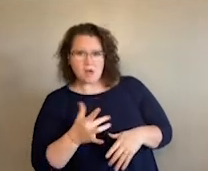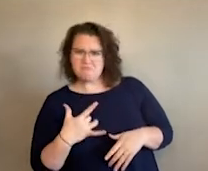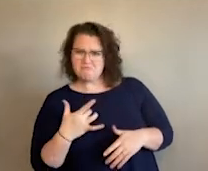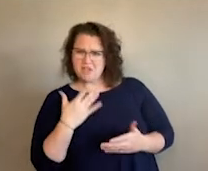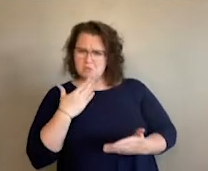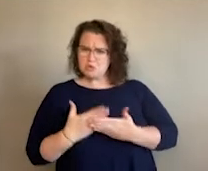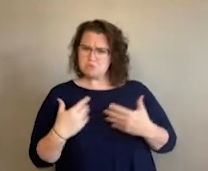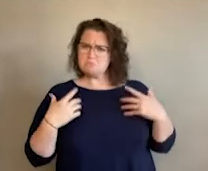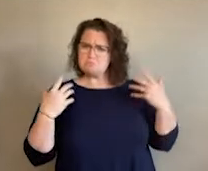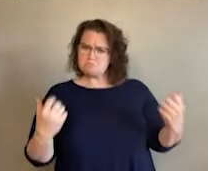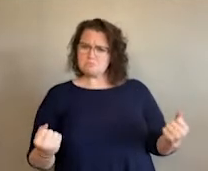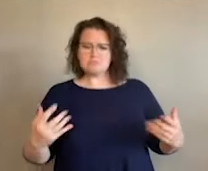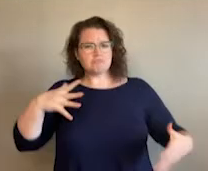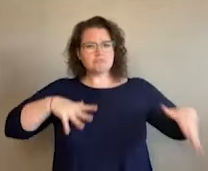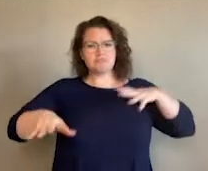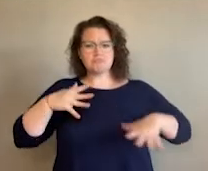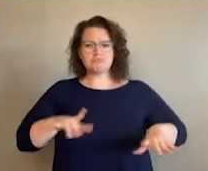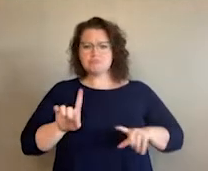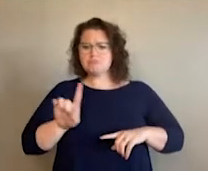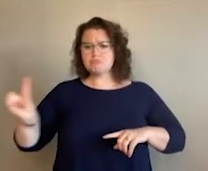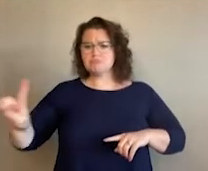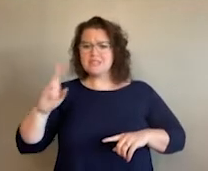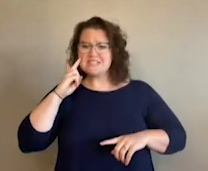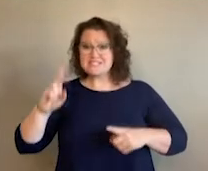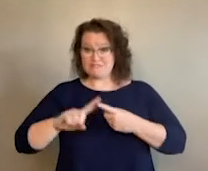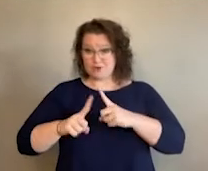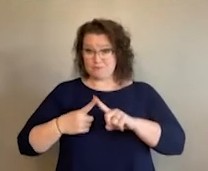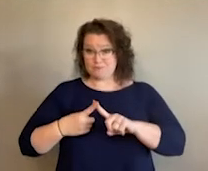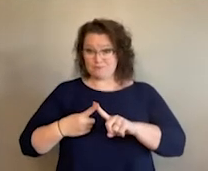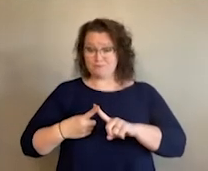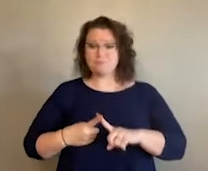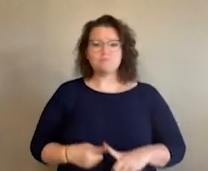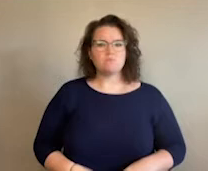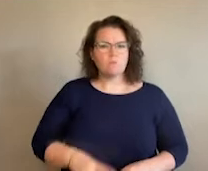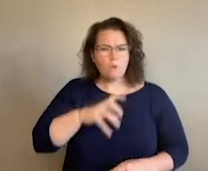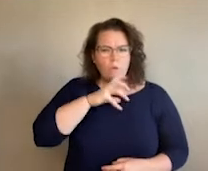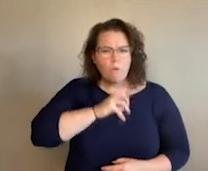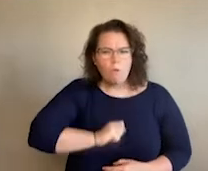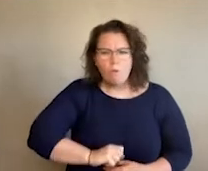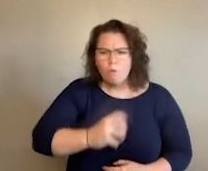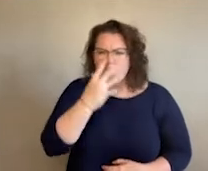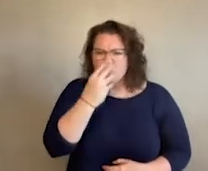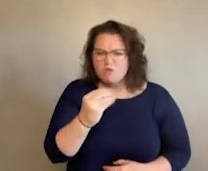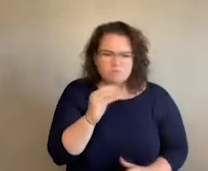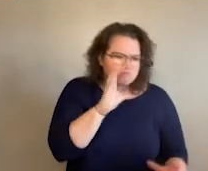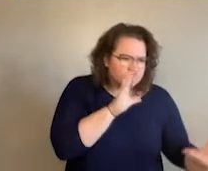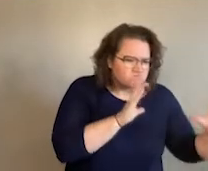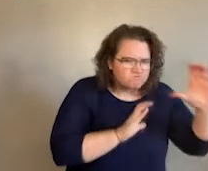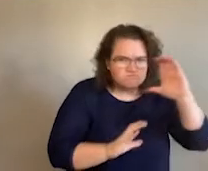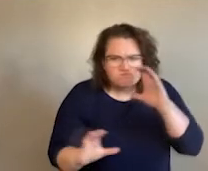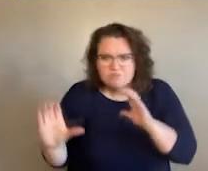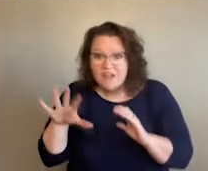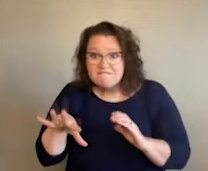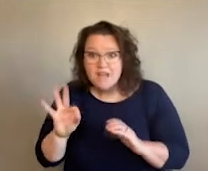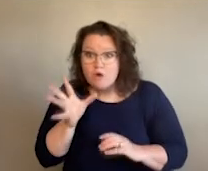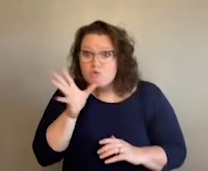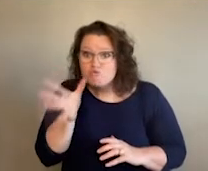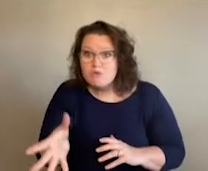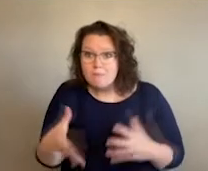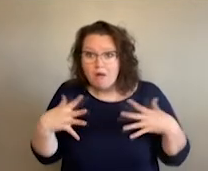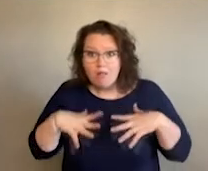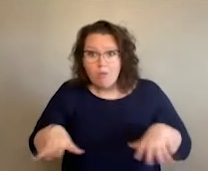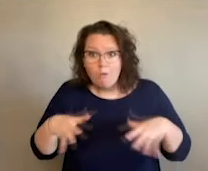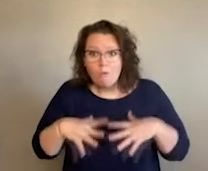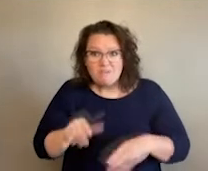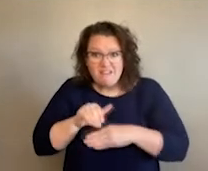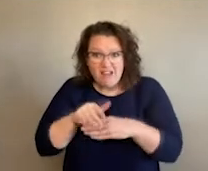had dressed and had gone out to see a neighbor. The old wolf hunted about until he found the grandmother's bedgown. Then he pulled it